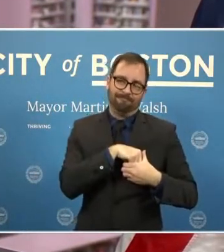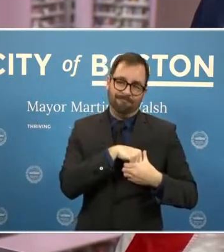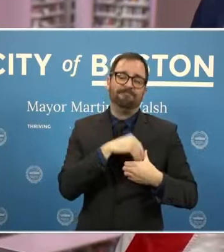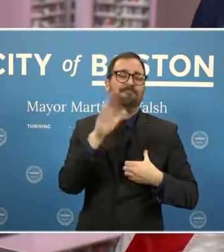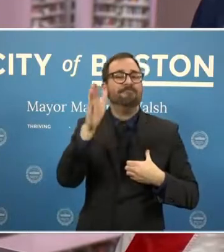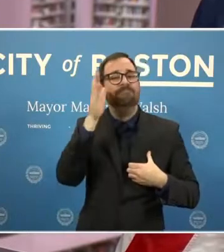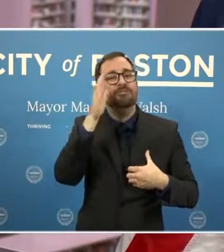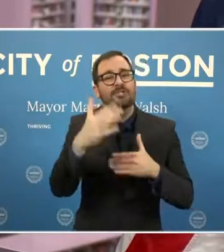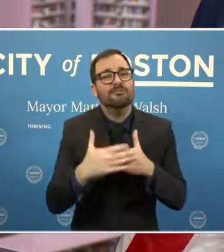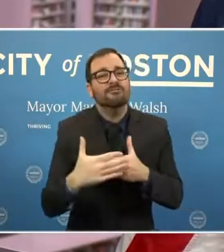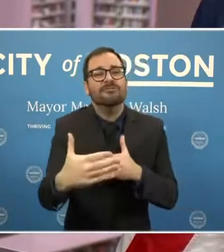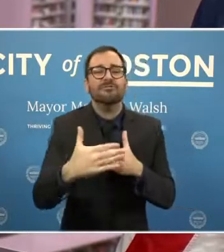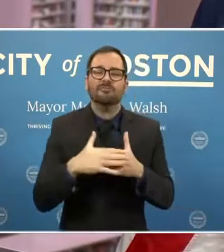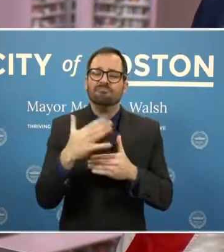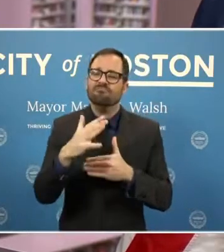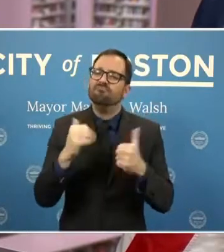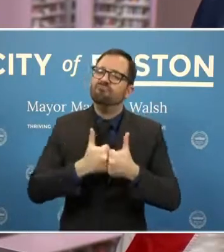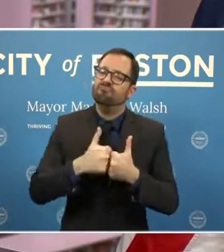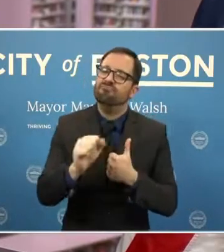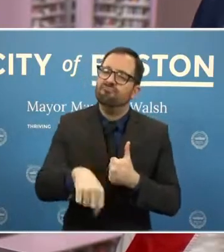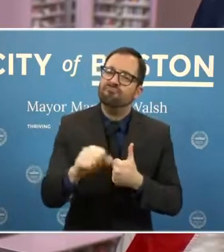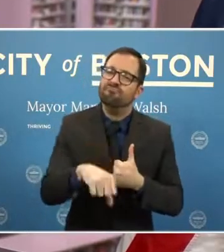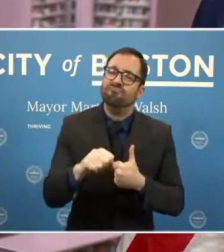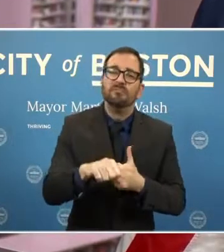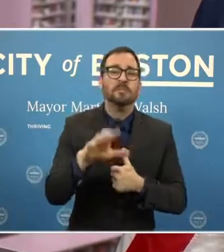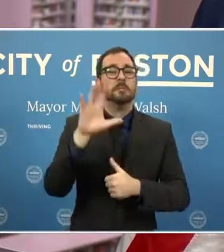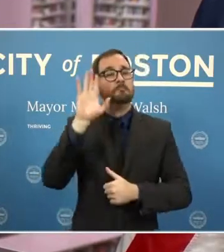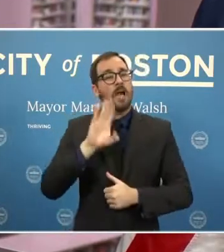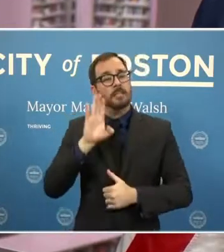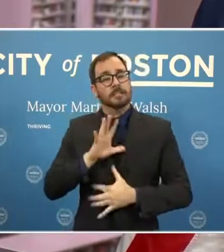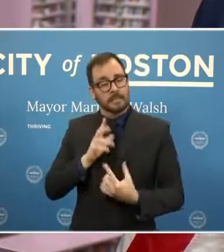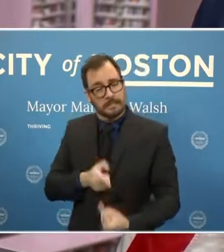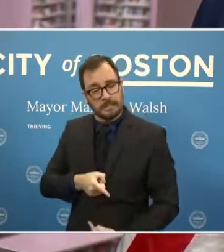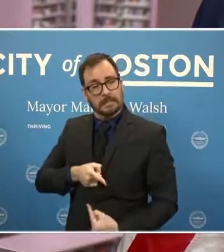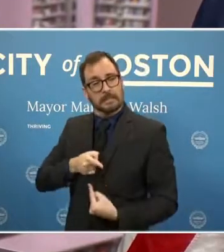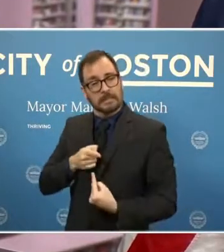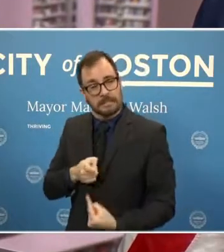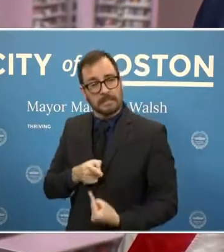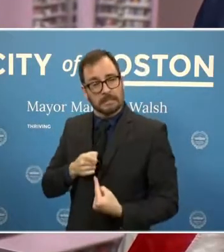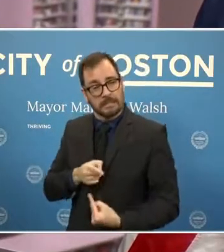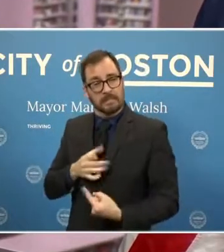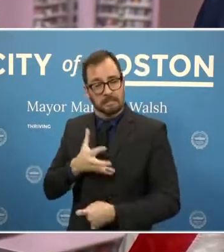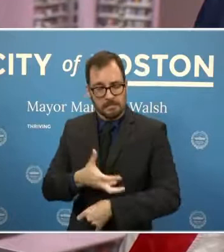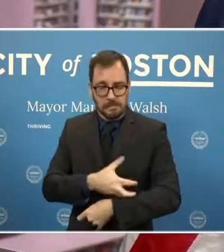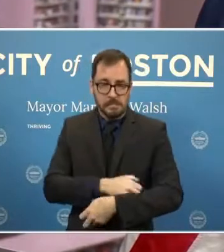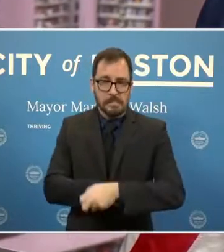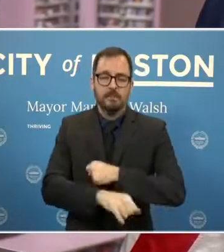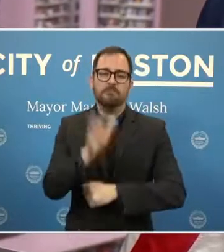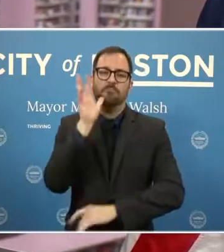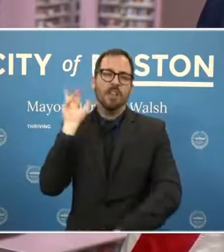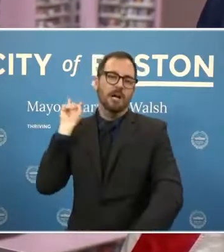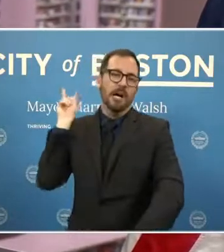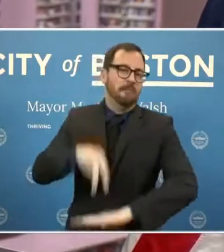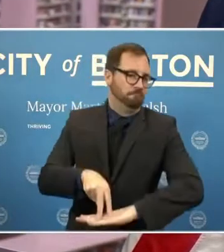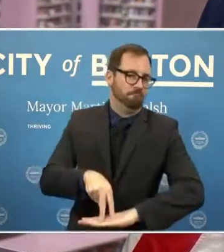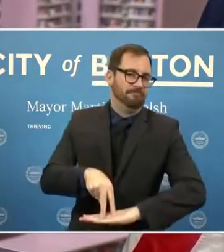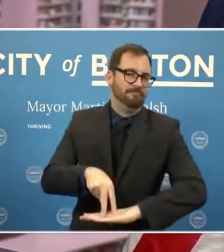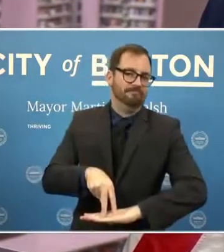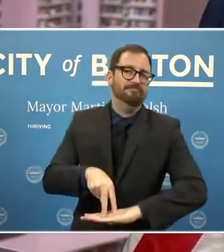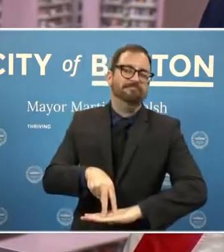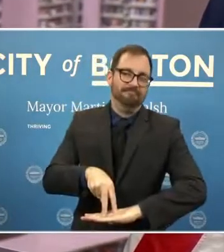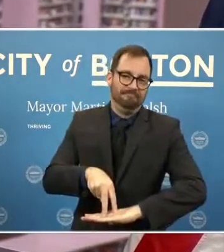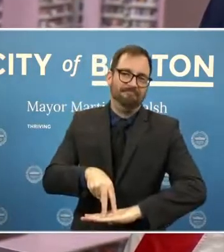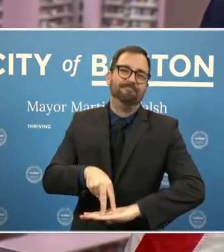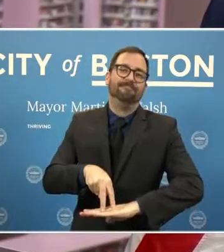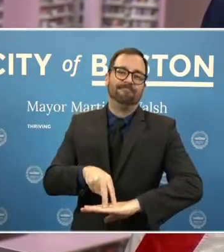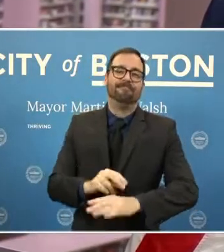up. In 2021, Boston will rise up again. We will leave no one behind, and our city will be stronger than